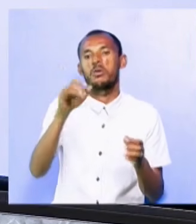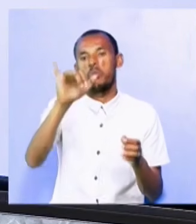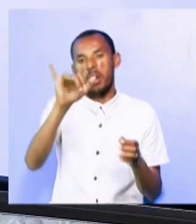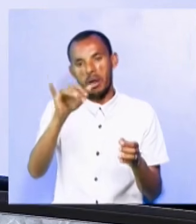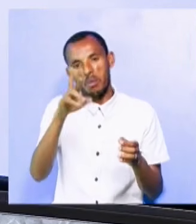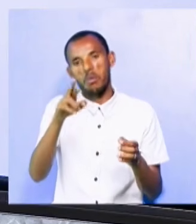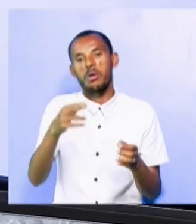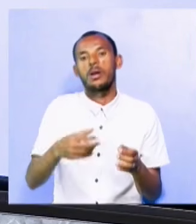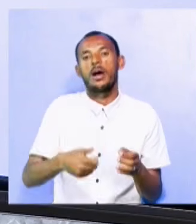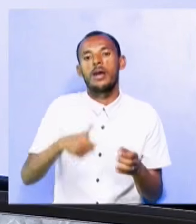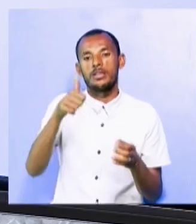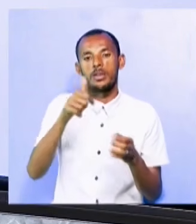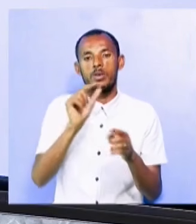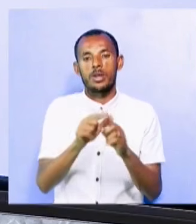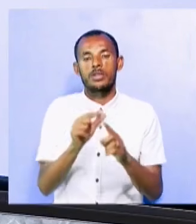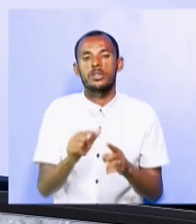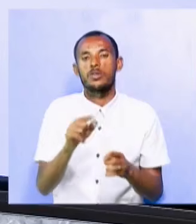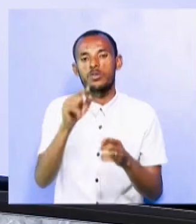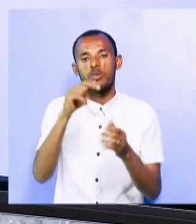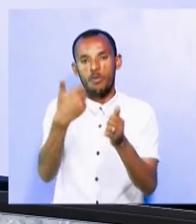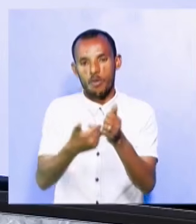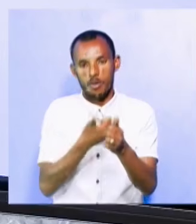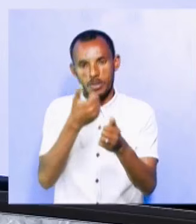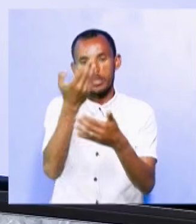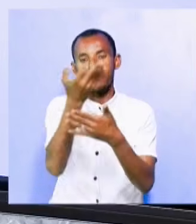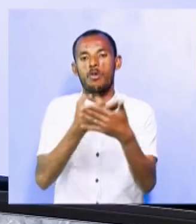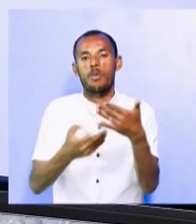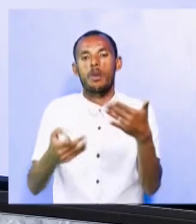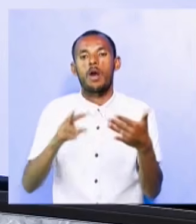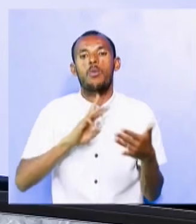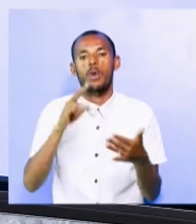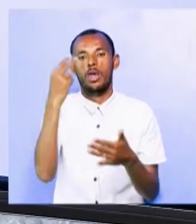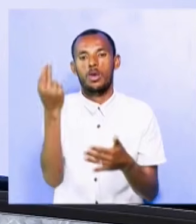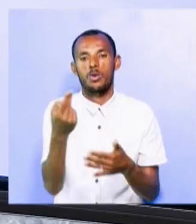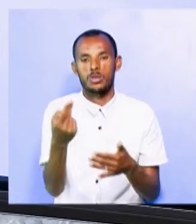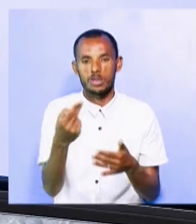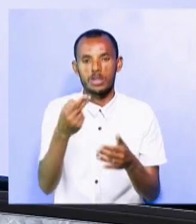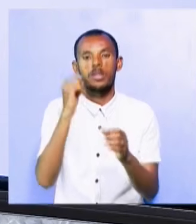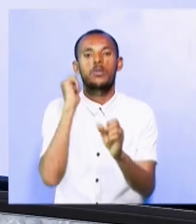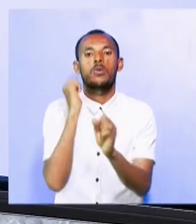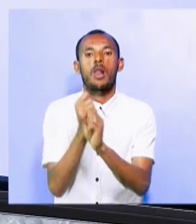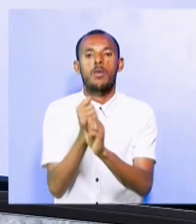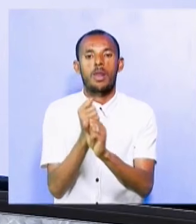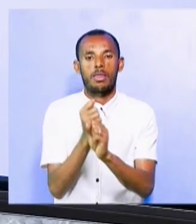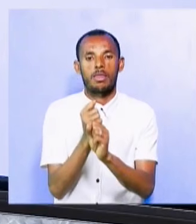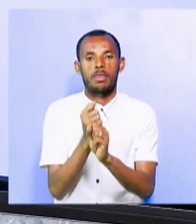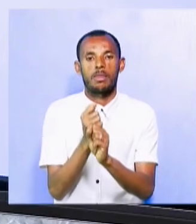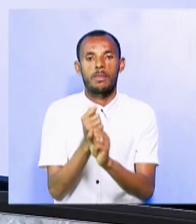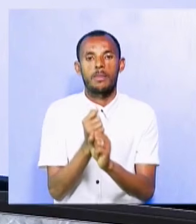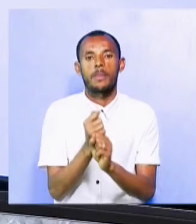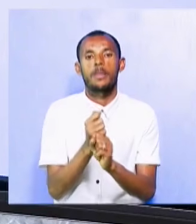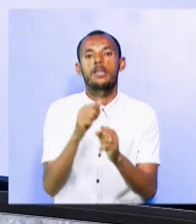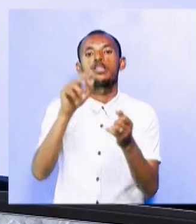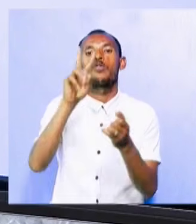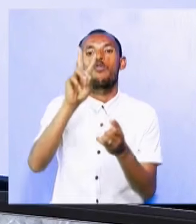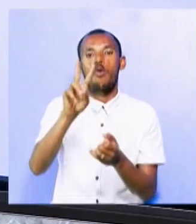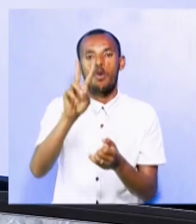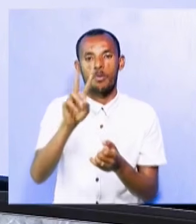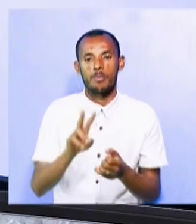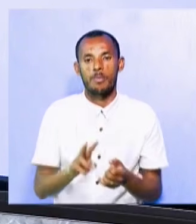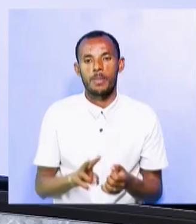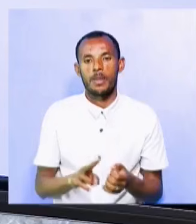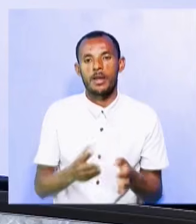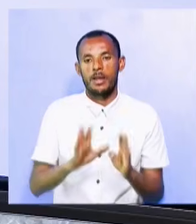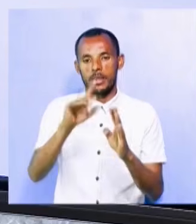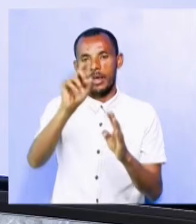okay? But you need to follow the formula that we used to calculate the volume. So